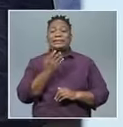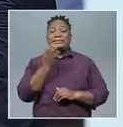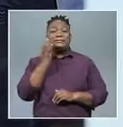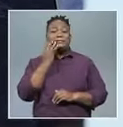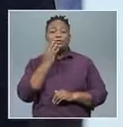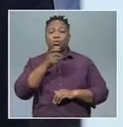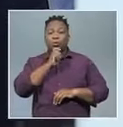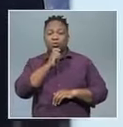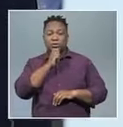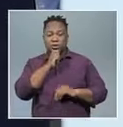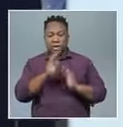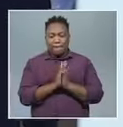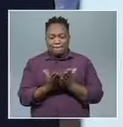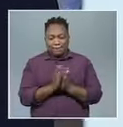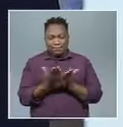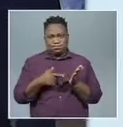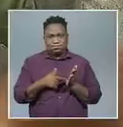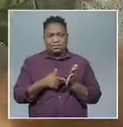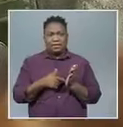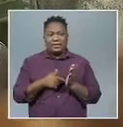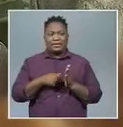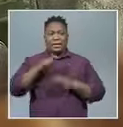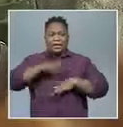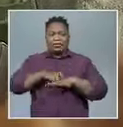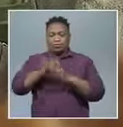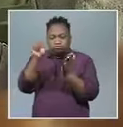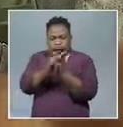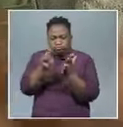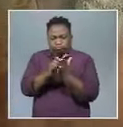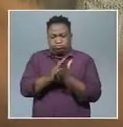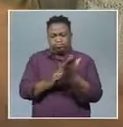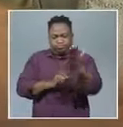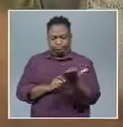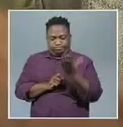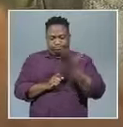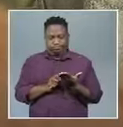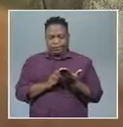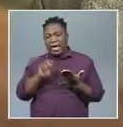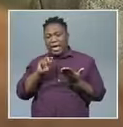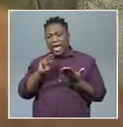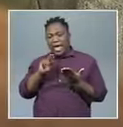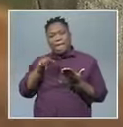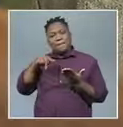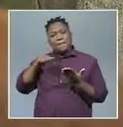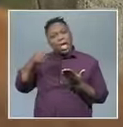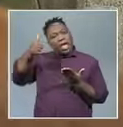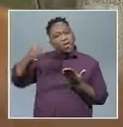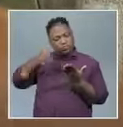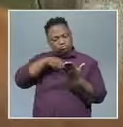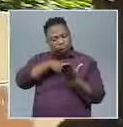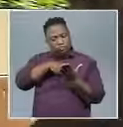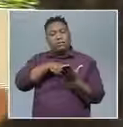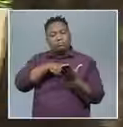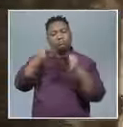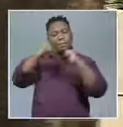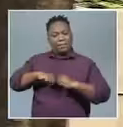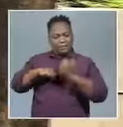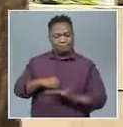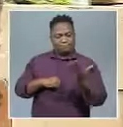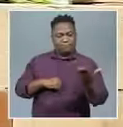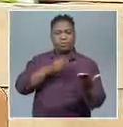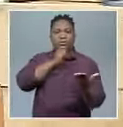they must do it in writing, inform the investigating officer, and then get permission.